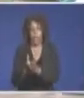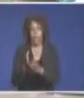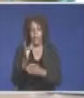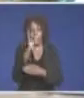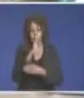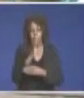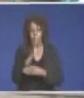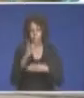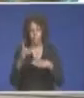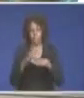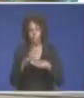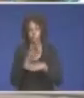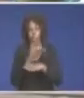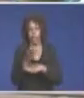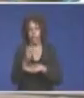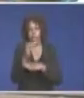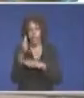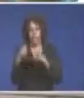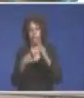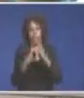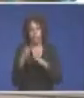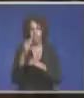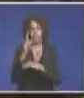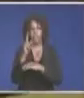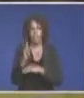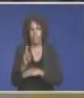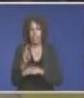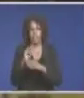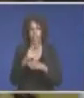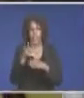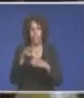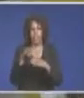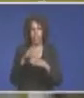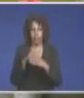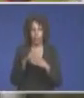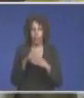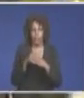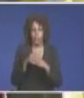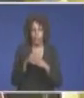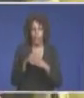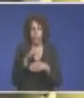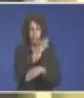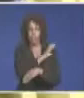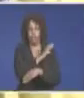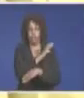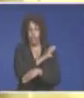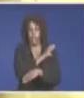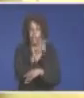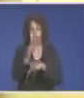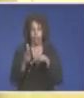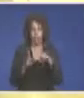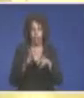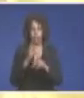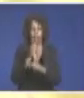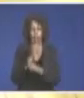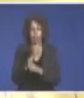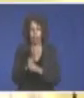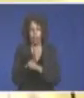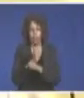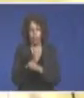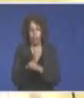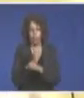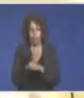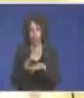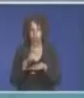dock there and other infrastructural needs. That included the local clinic. Director of Public Works Melanie Roach on the